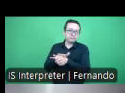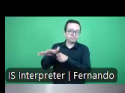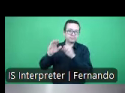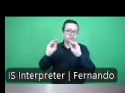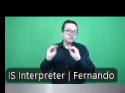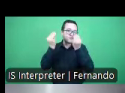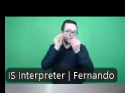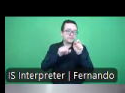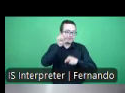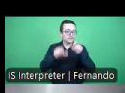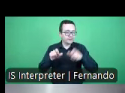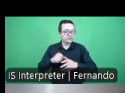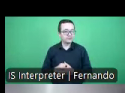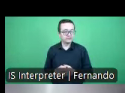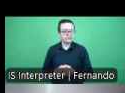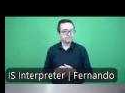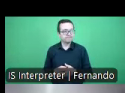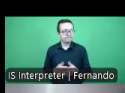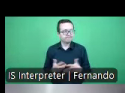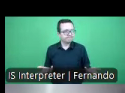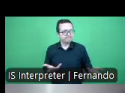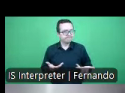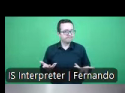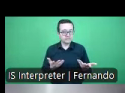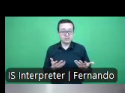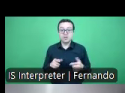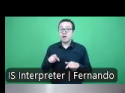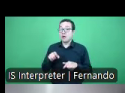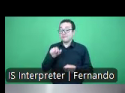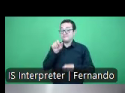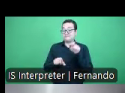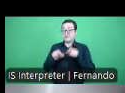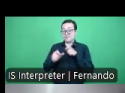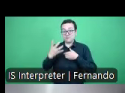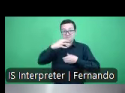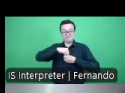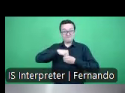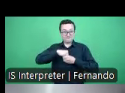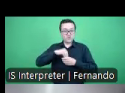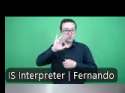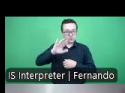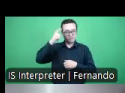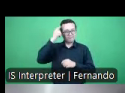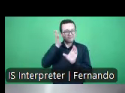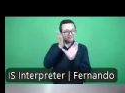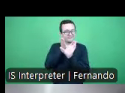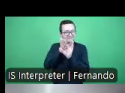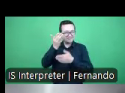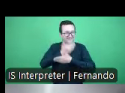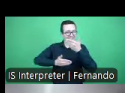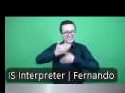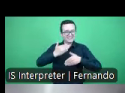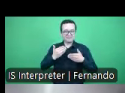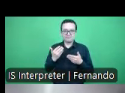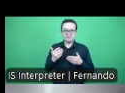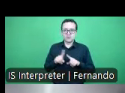takut do not distigma want to share sebagai about orang gila. their conditions because they are afraid that there will be Ini stigma of adalah people call them yang selanjutnya. crazy. Ini